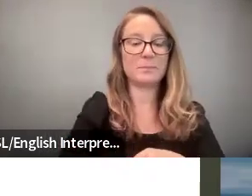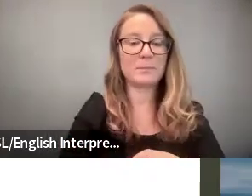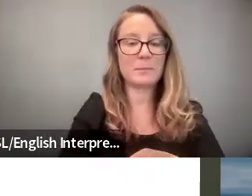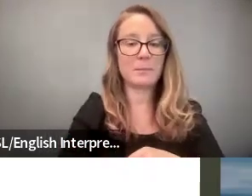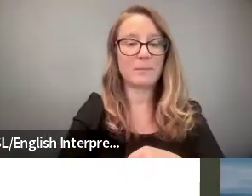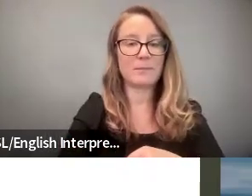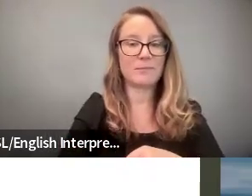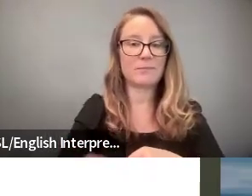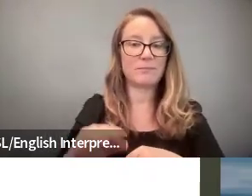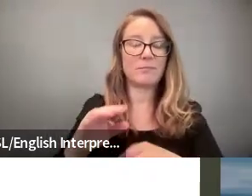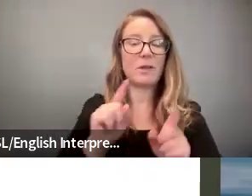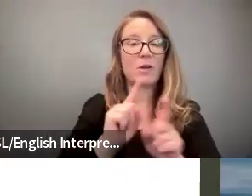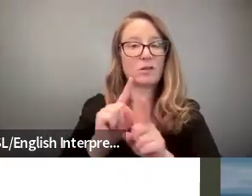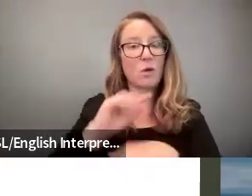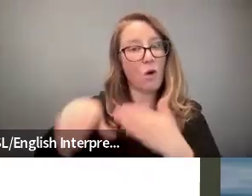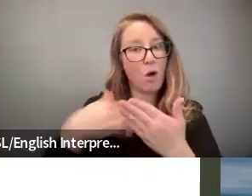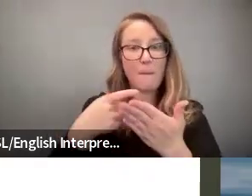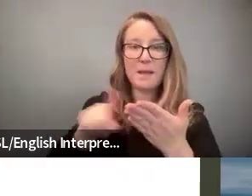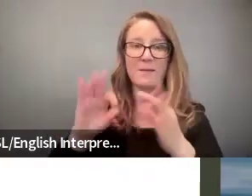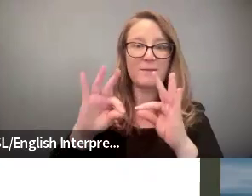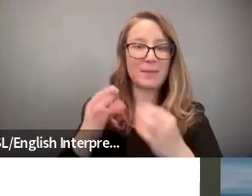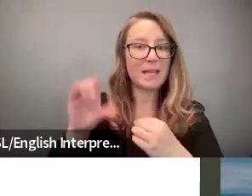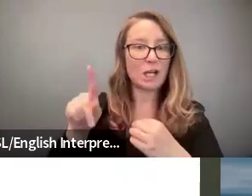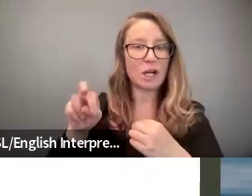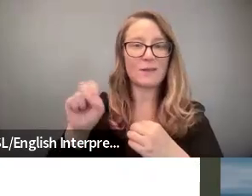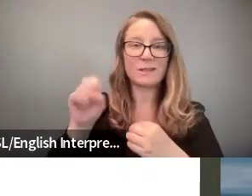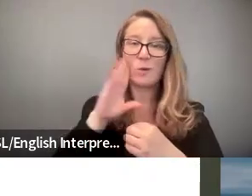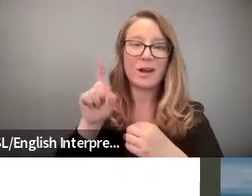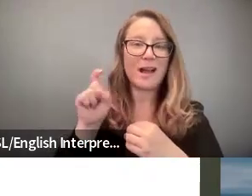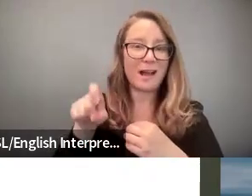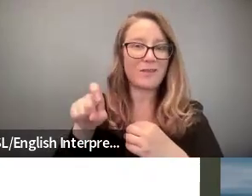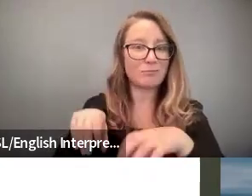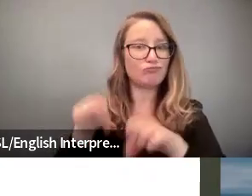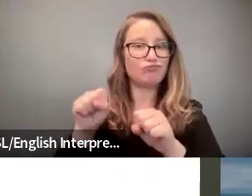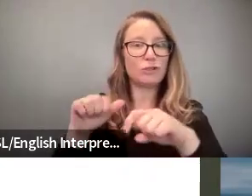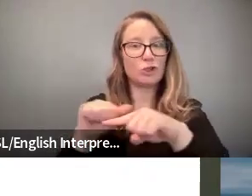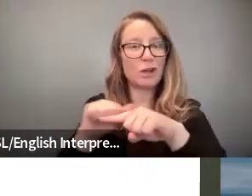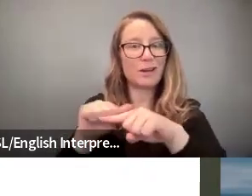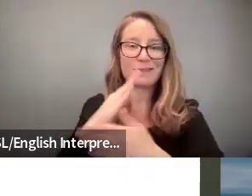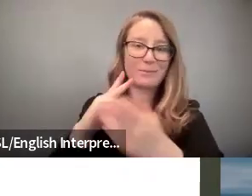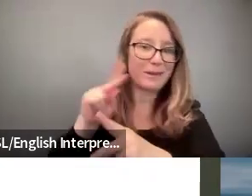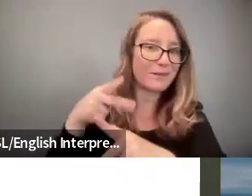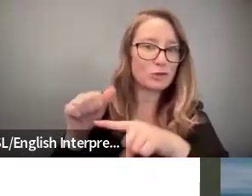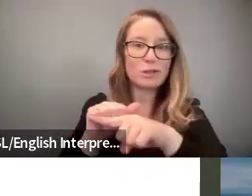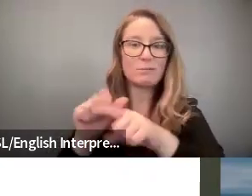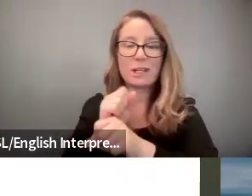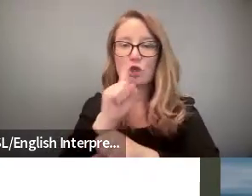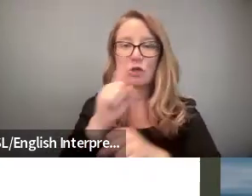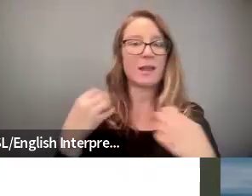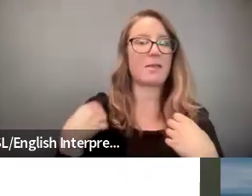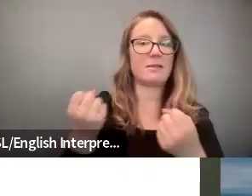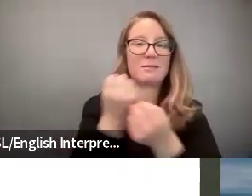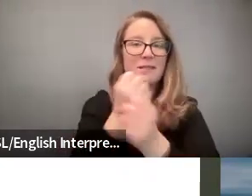And of course, in addition to that, all paid family and caregivers will need to participate in some sort of training to make sure that the health and